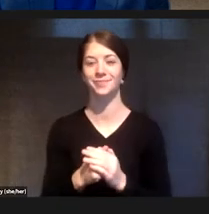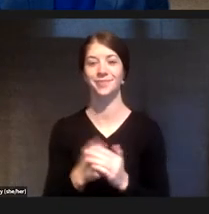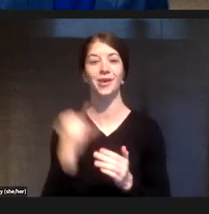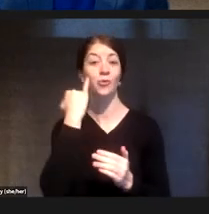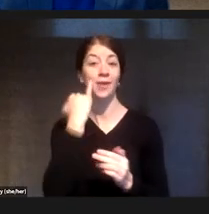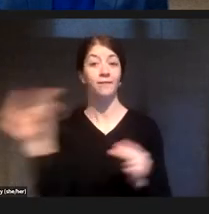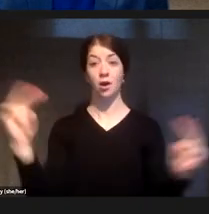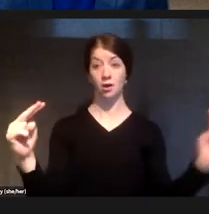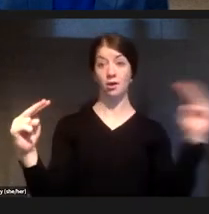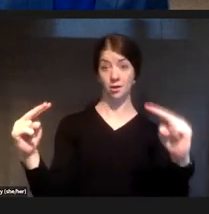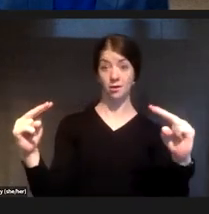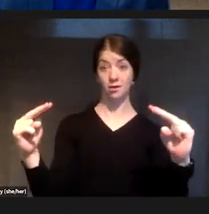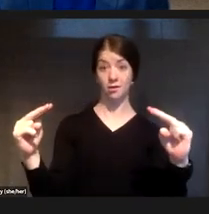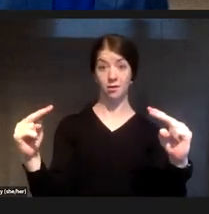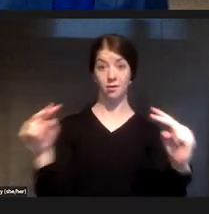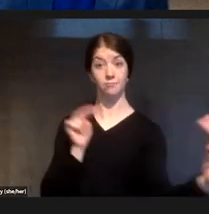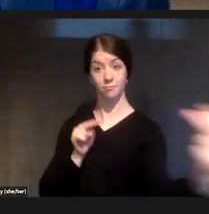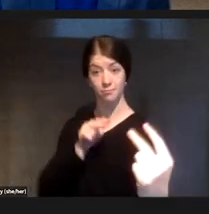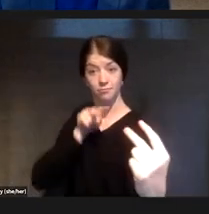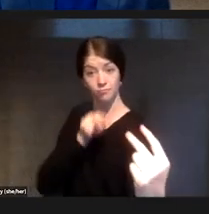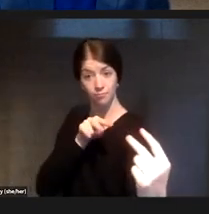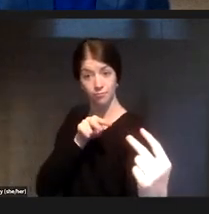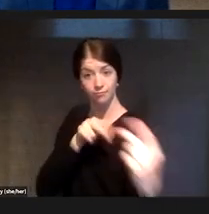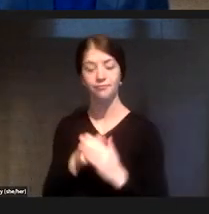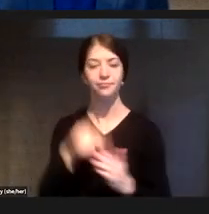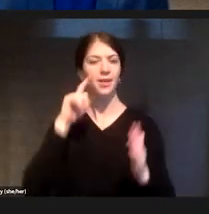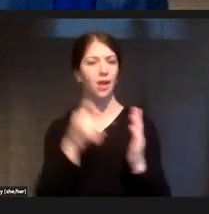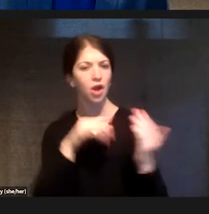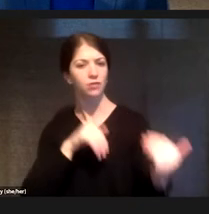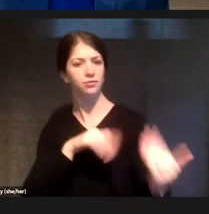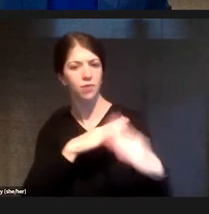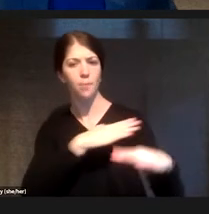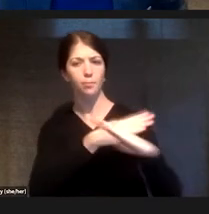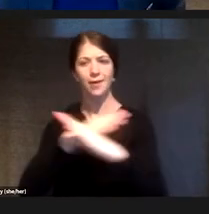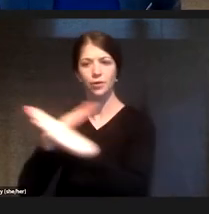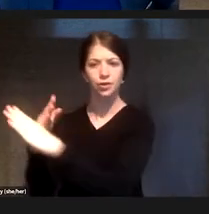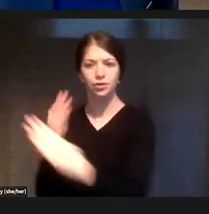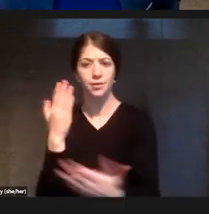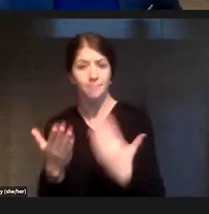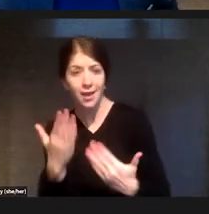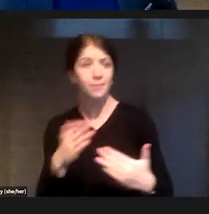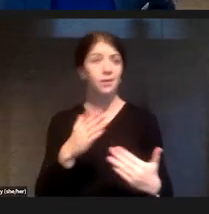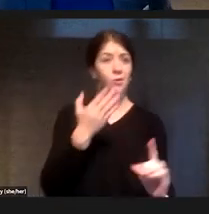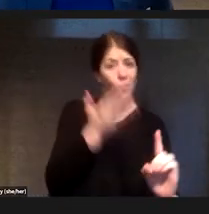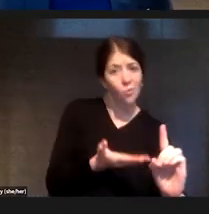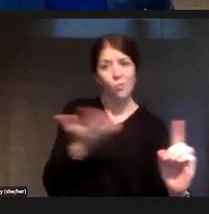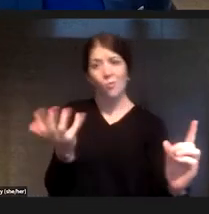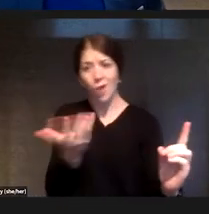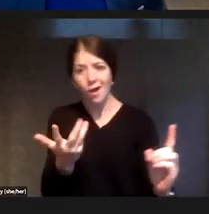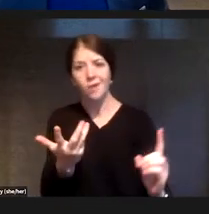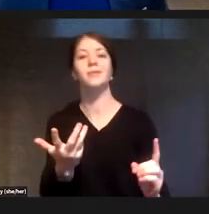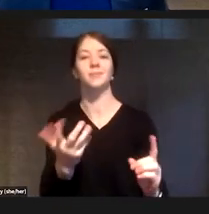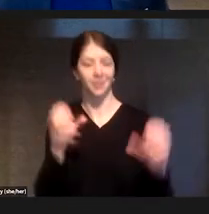fence, when we acknowledge and address what the barriers may actually be, then we can come to a conclusion that is going to then fit for